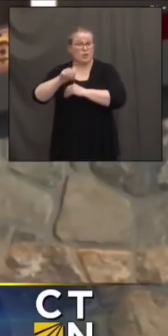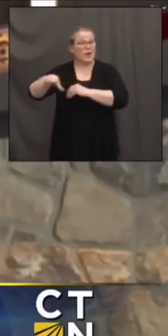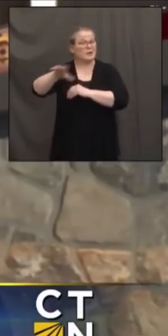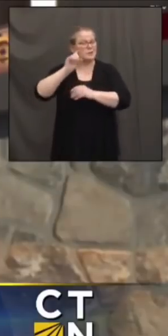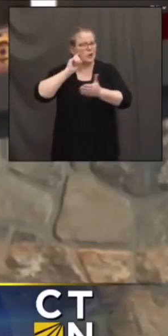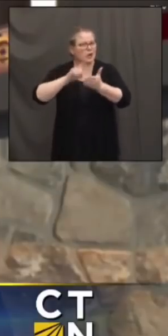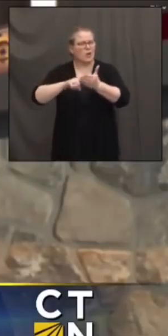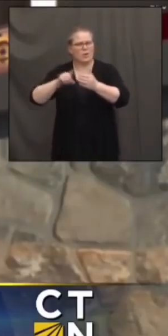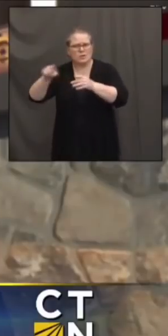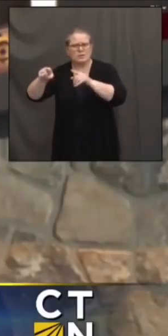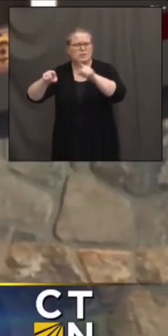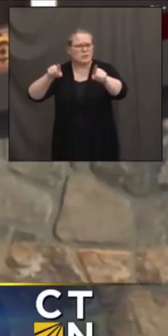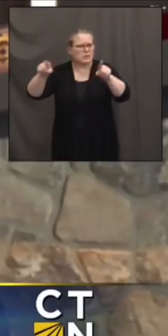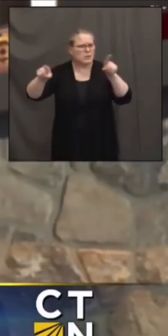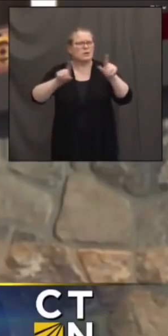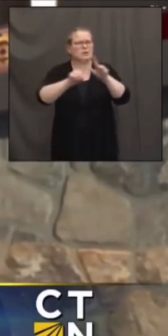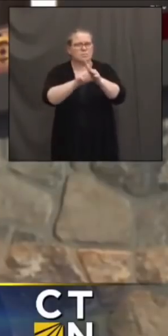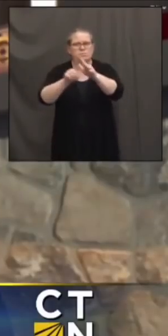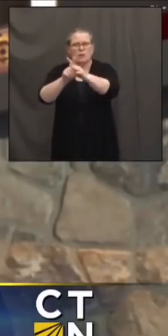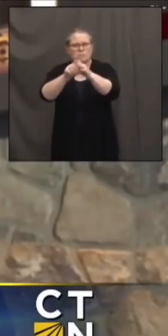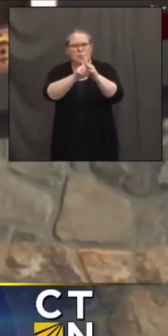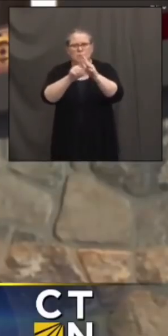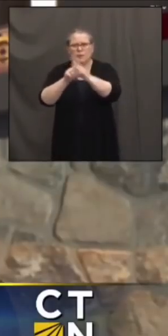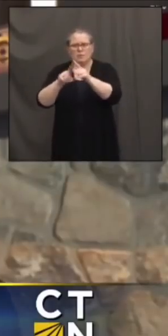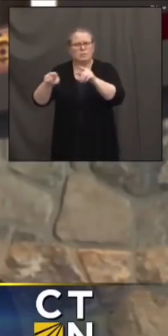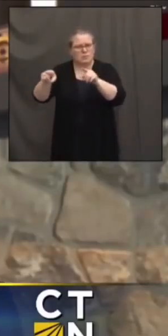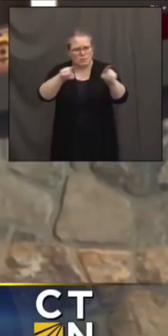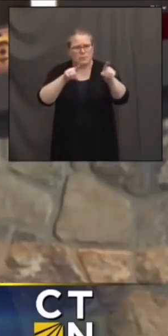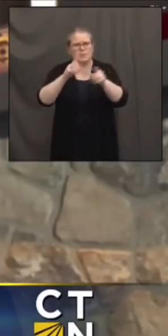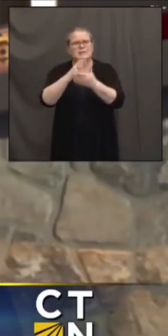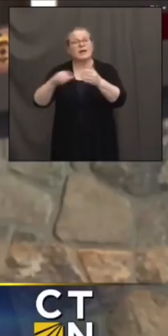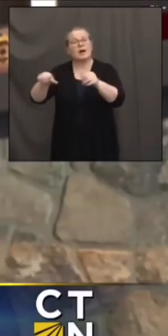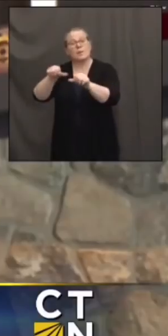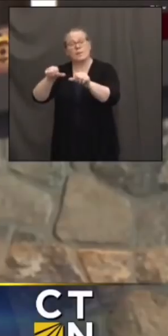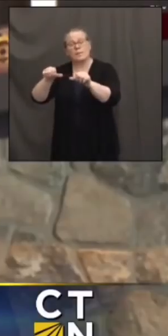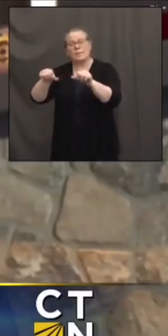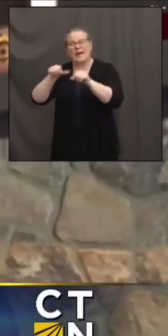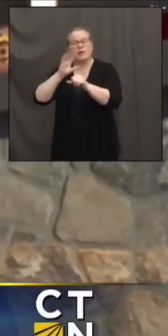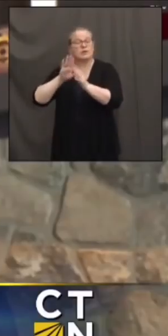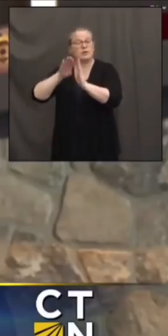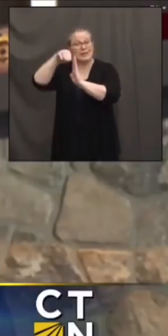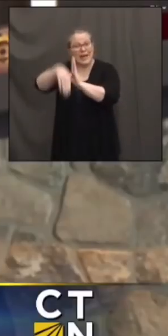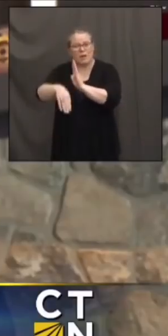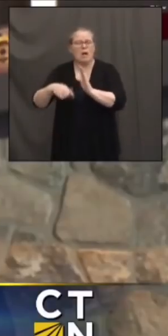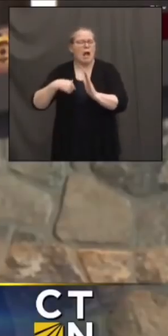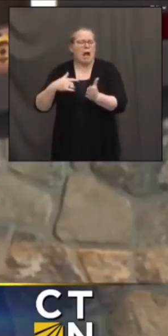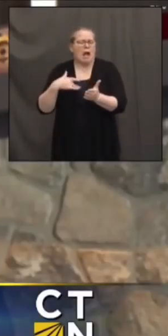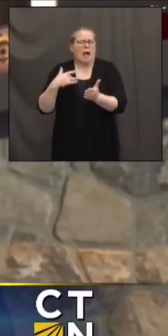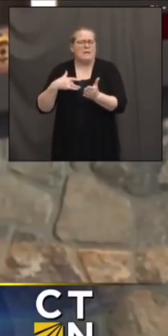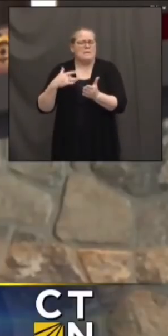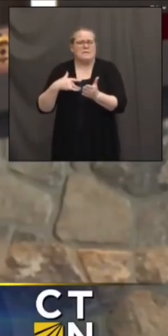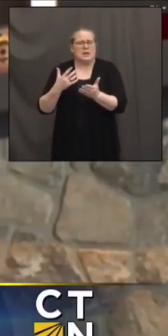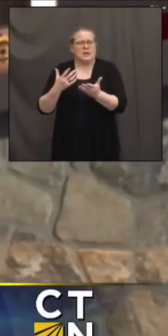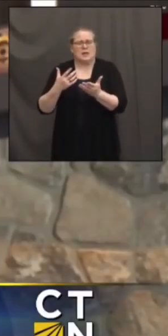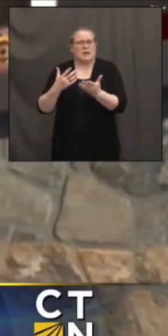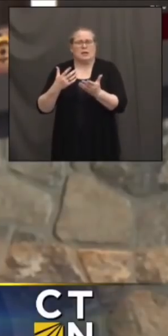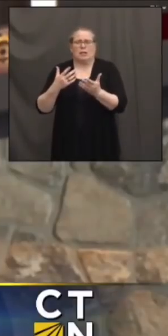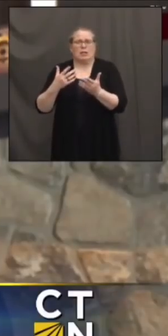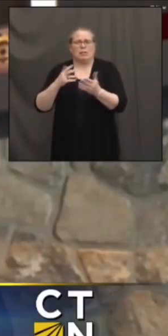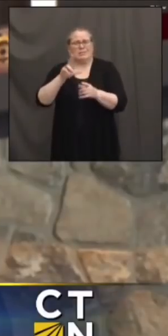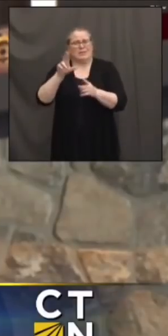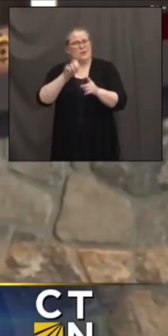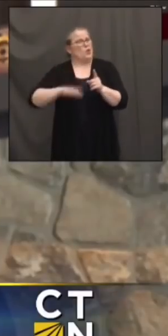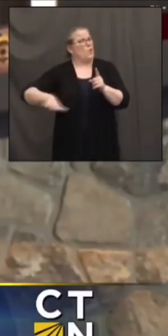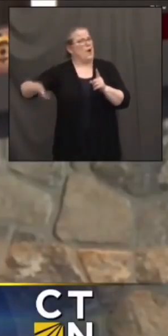maybe a small uptick in parts of the country that we're seeing steady declines. I don't think that this is the beginning of an upsurge nationally. I think that there's going to